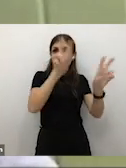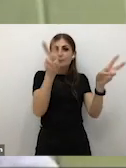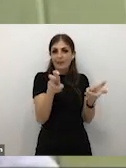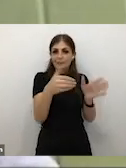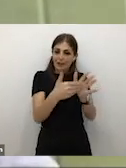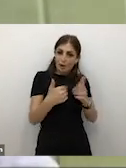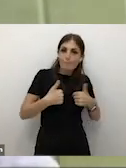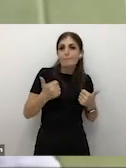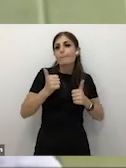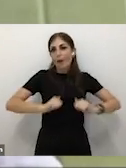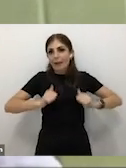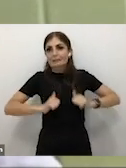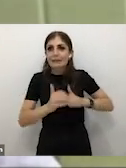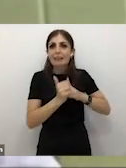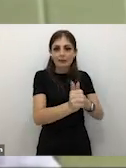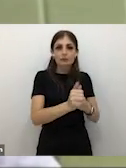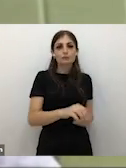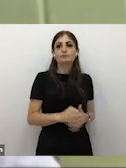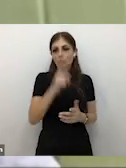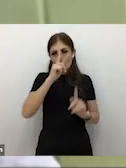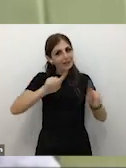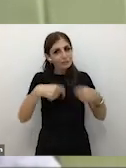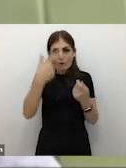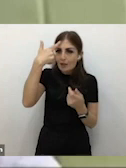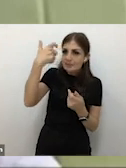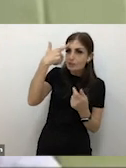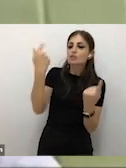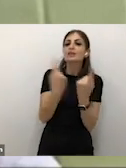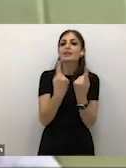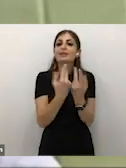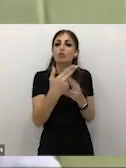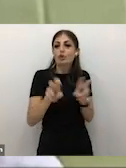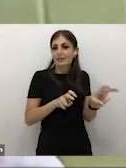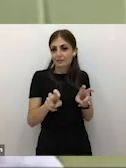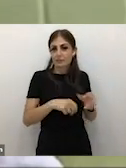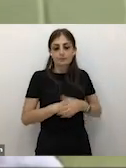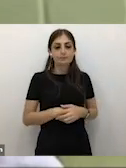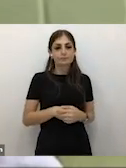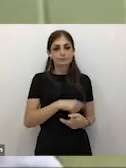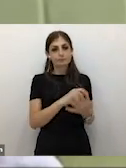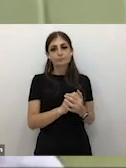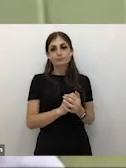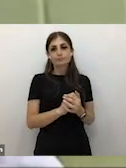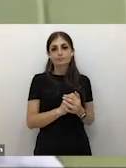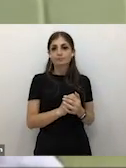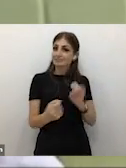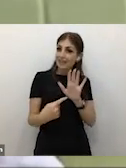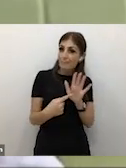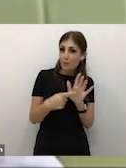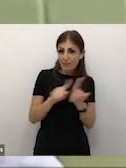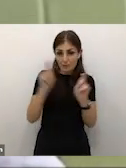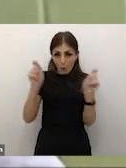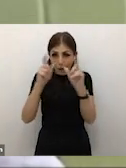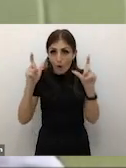to practice leadership. We can provide suggestions for these activities. It's really important that you're aware you'll